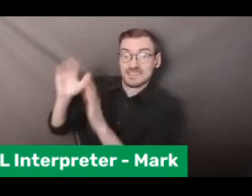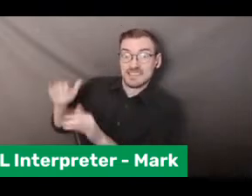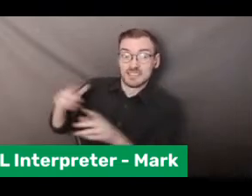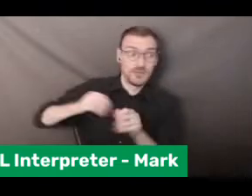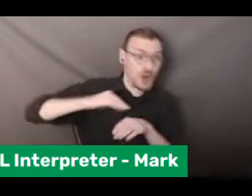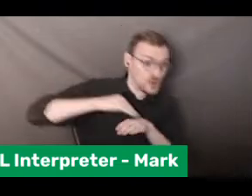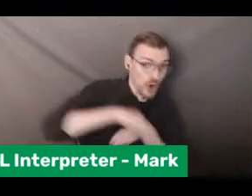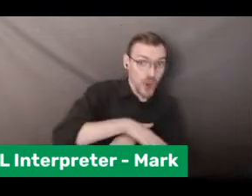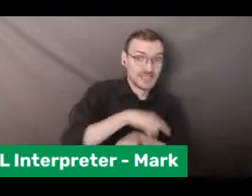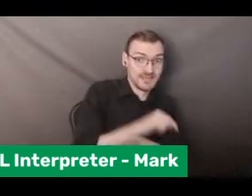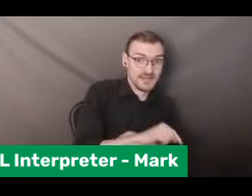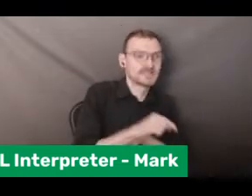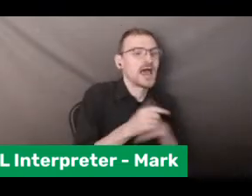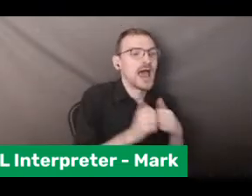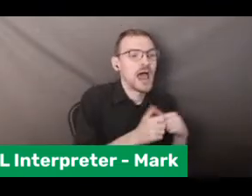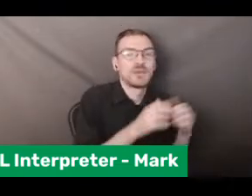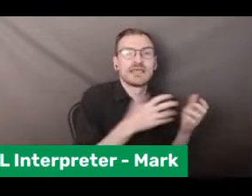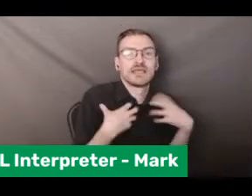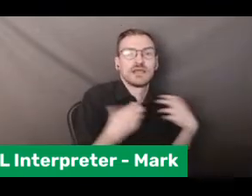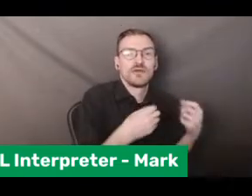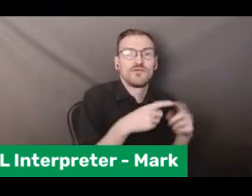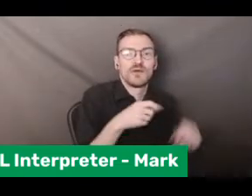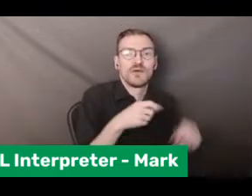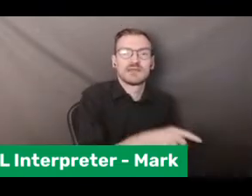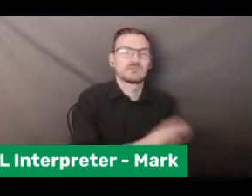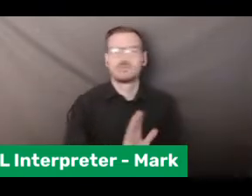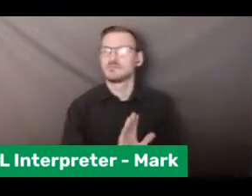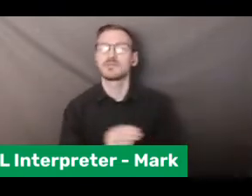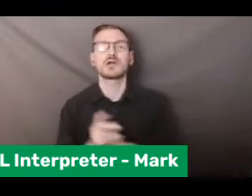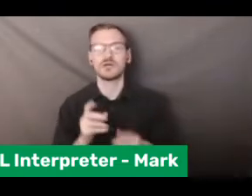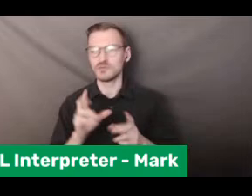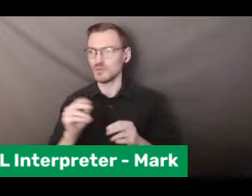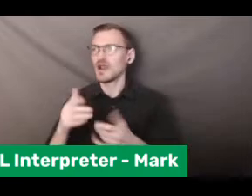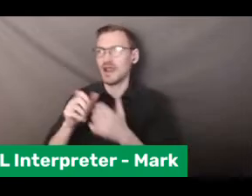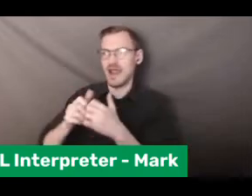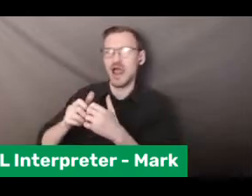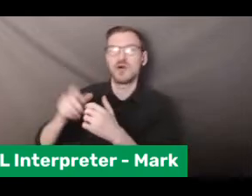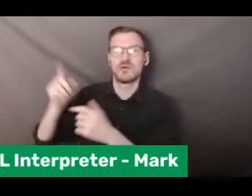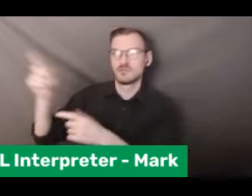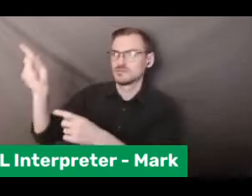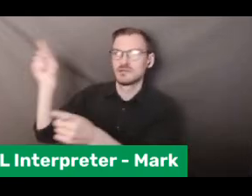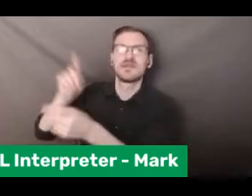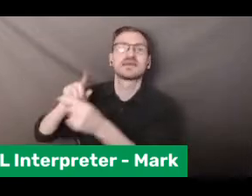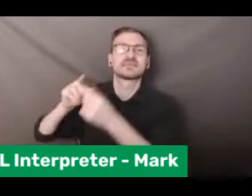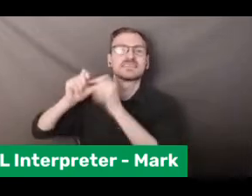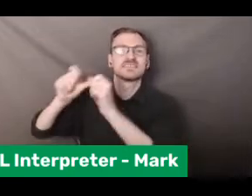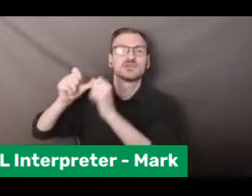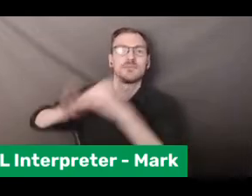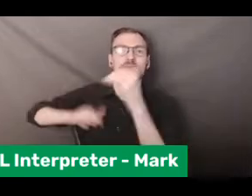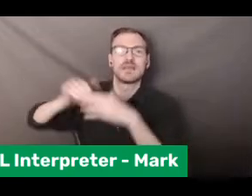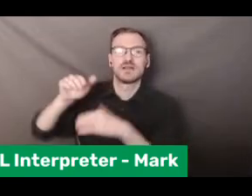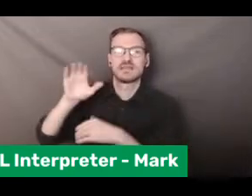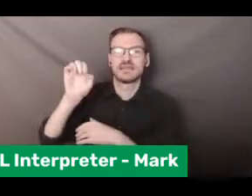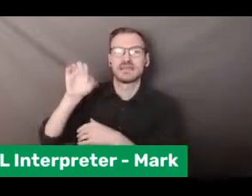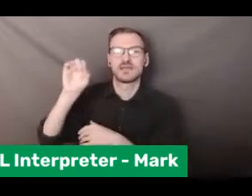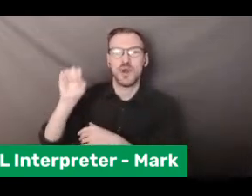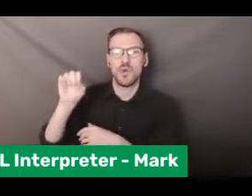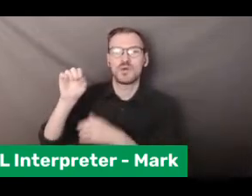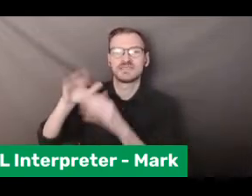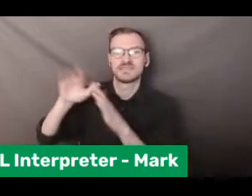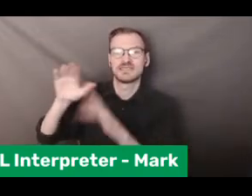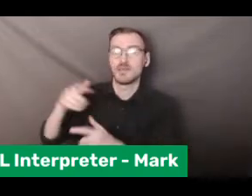that continuously harm us, that continuously build ecosystems, or what I oftentimes refer to as